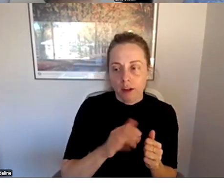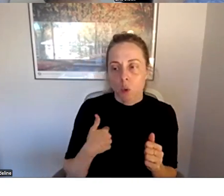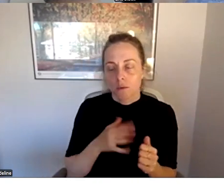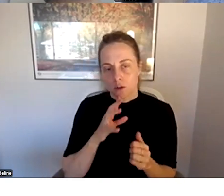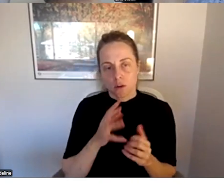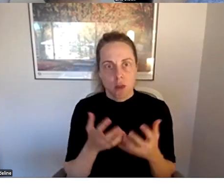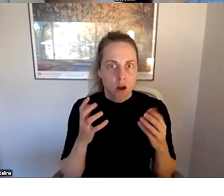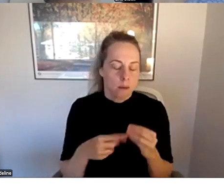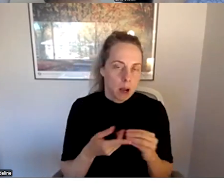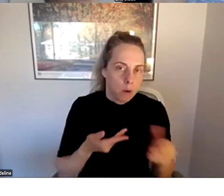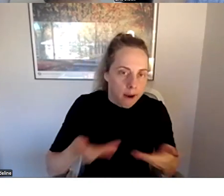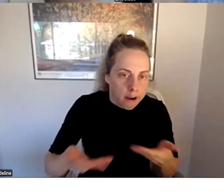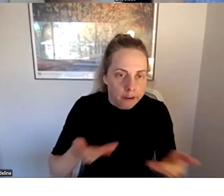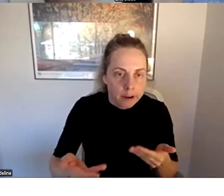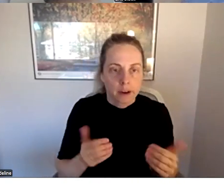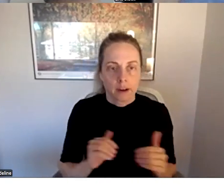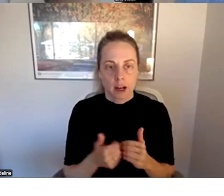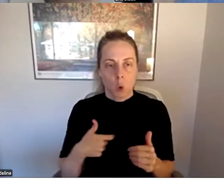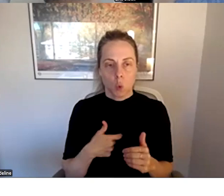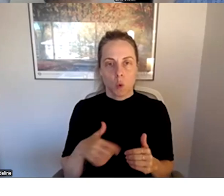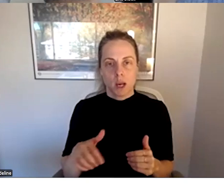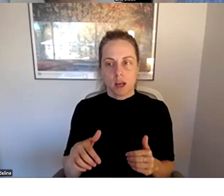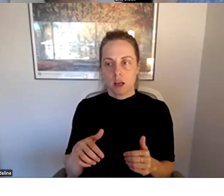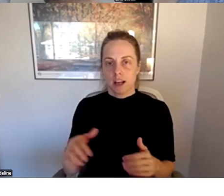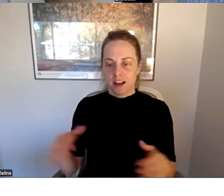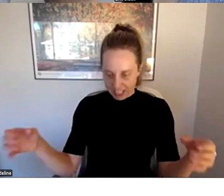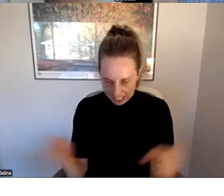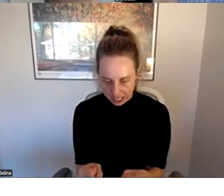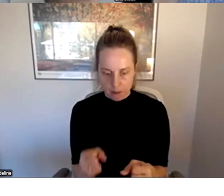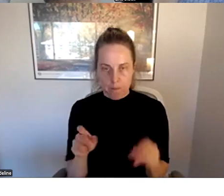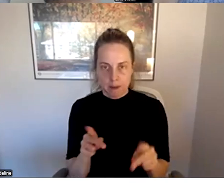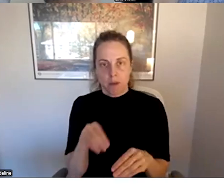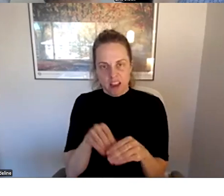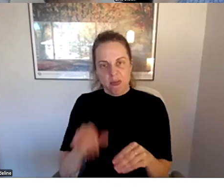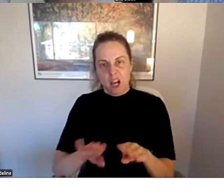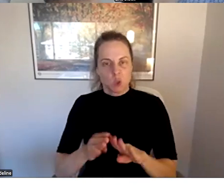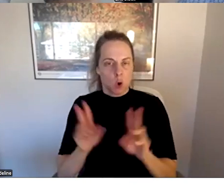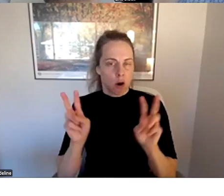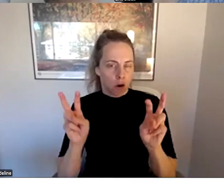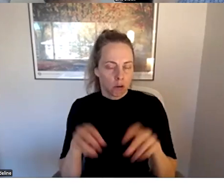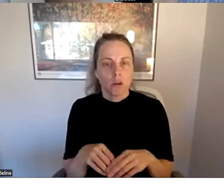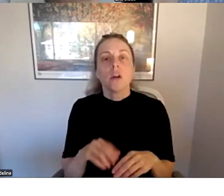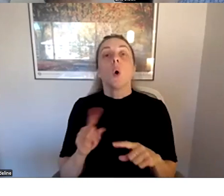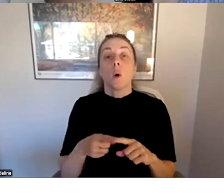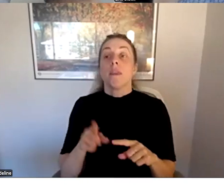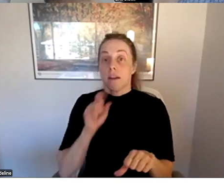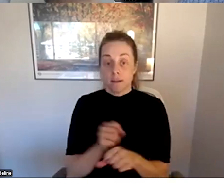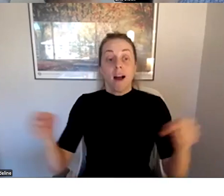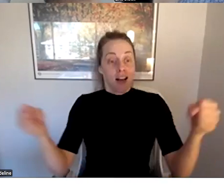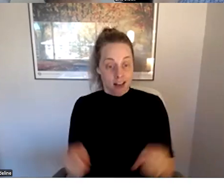lot about how we get people in the door. Once they are in the door, let's talk about retention,